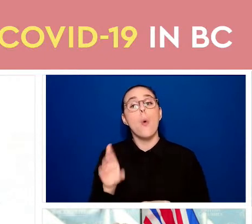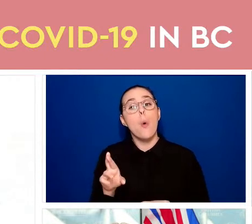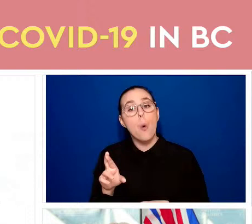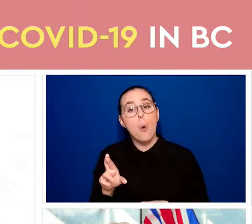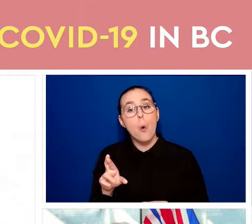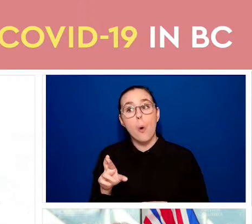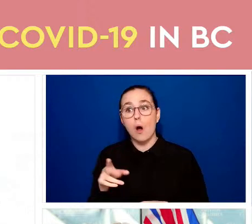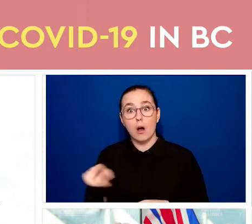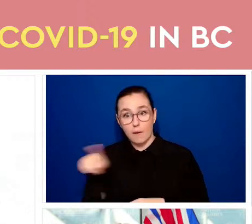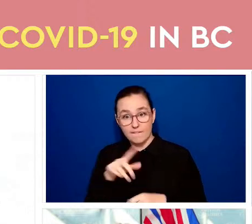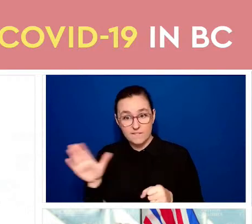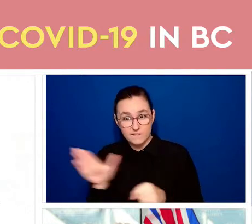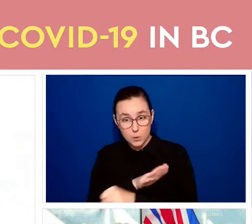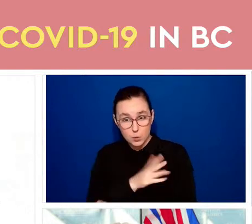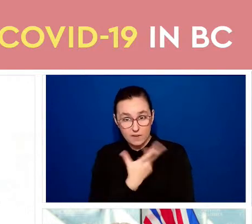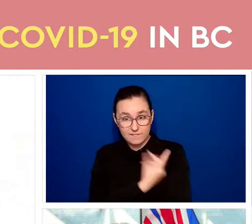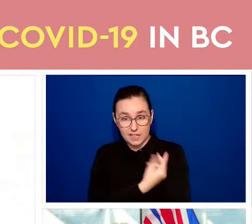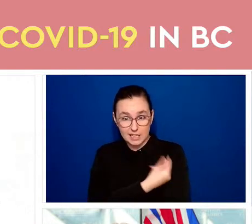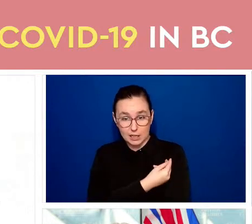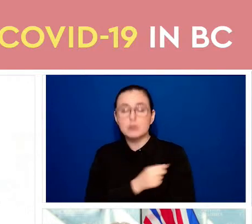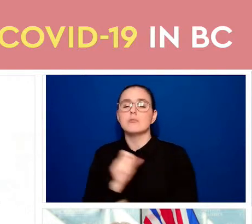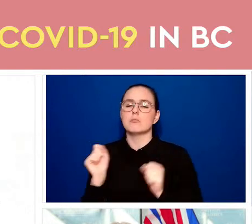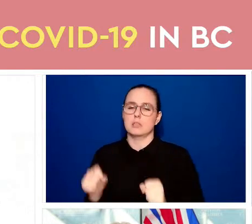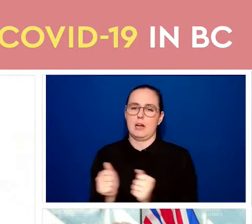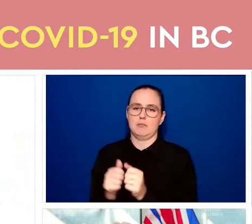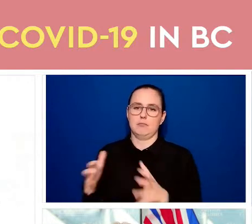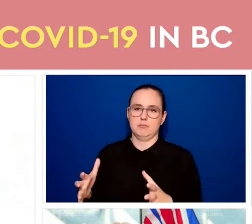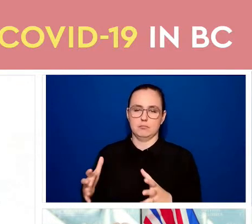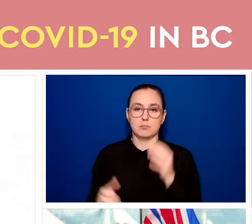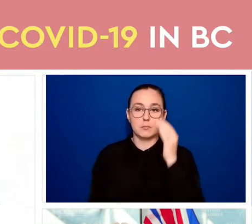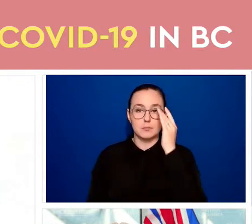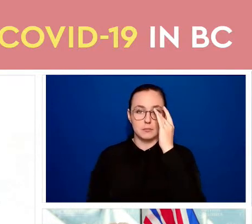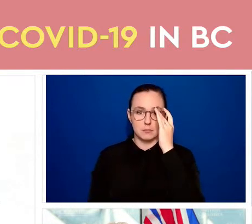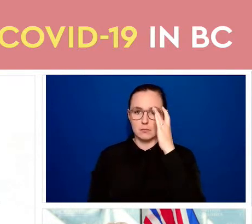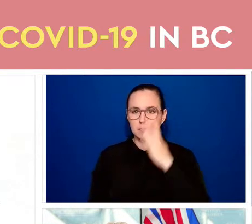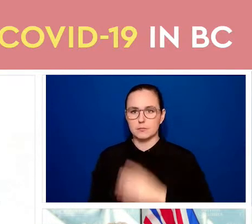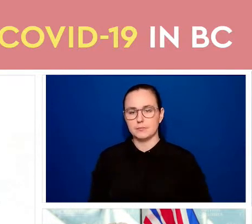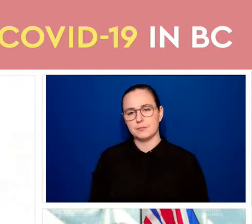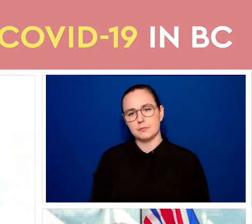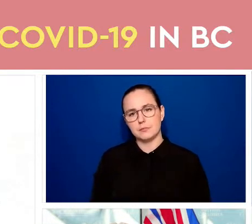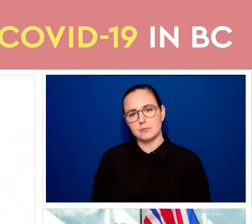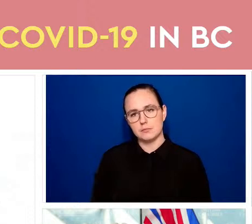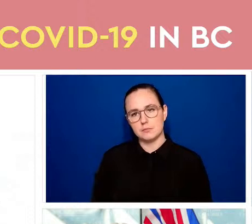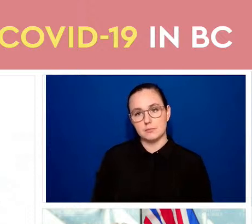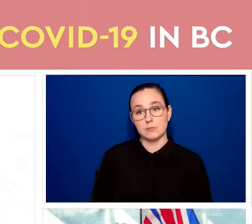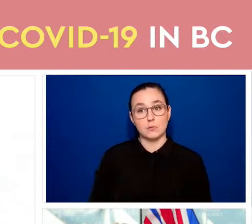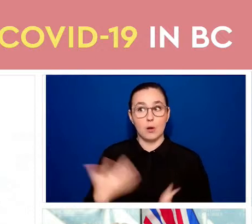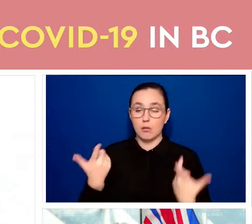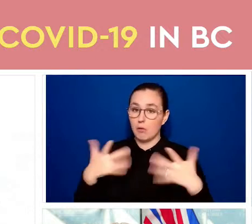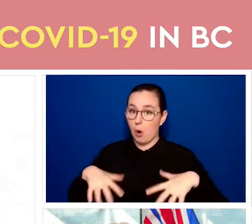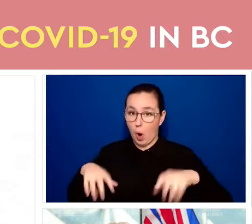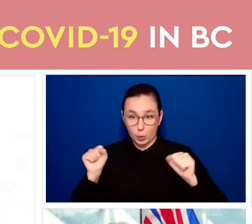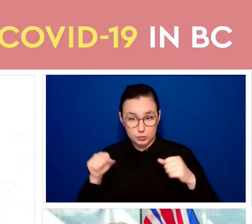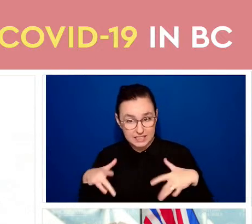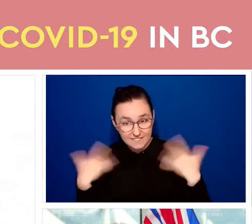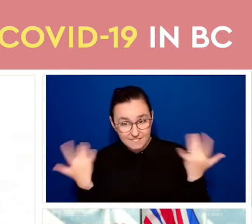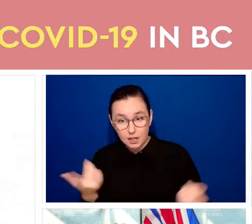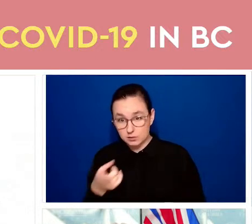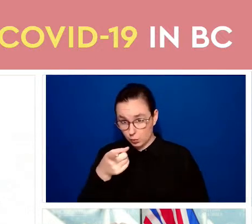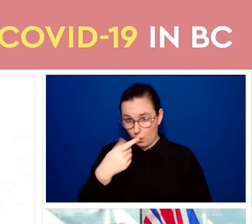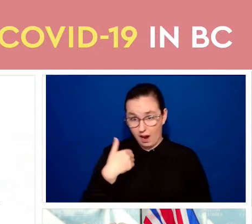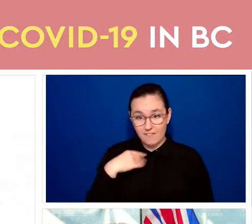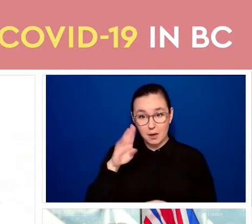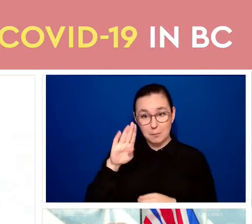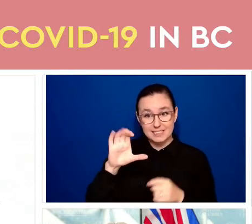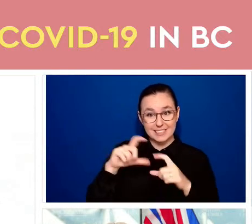vaccine card will become important. For organized events, that is your proof of having full vaccination. So for the